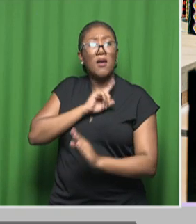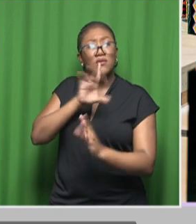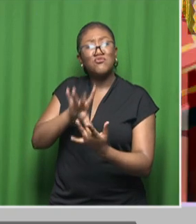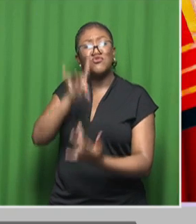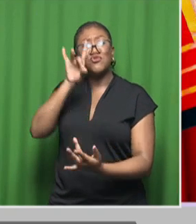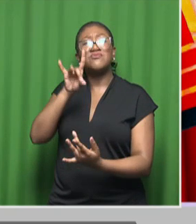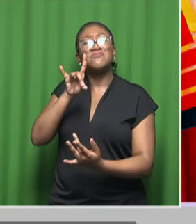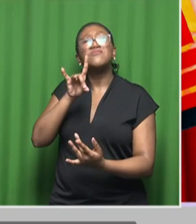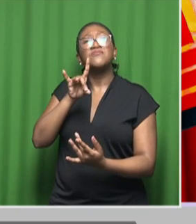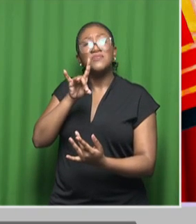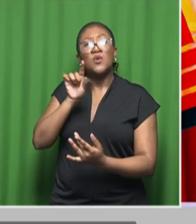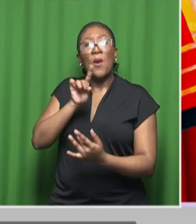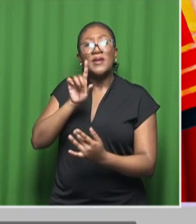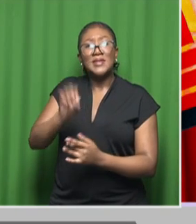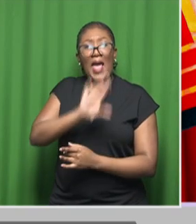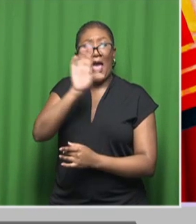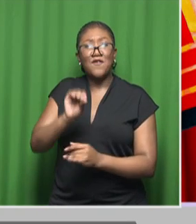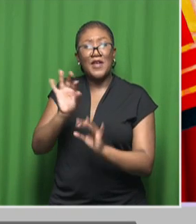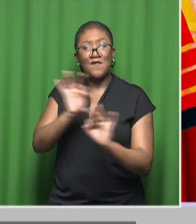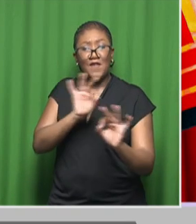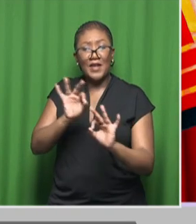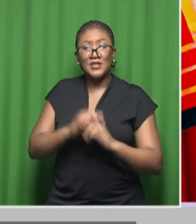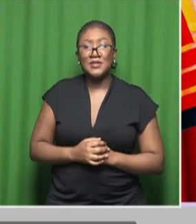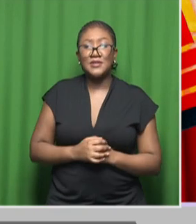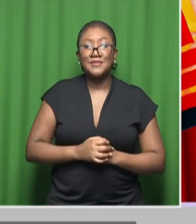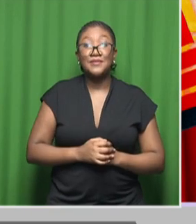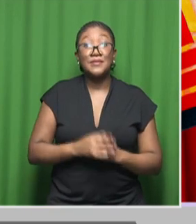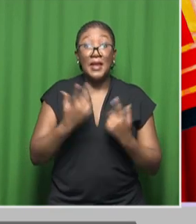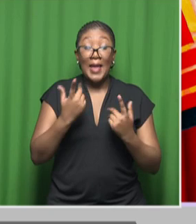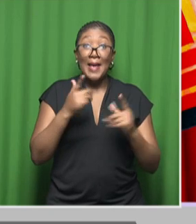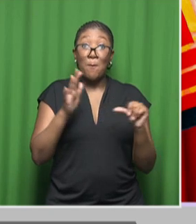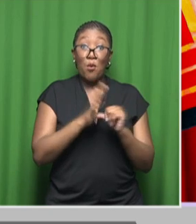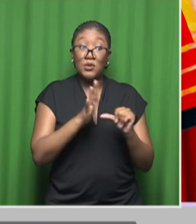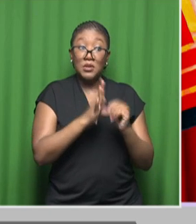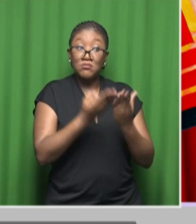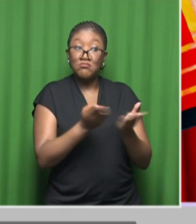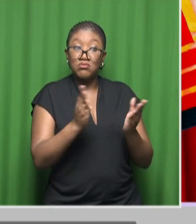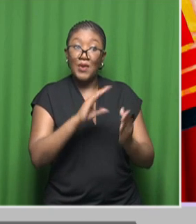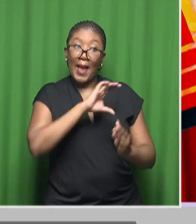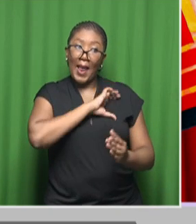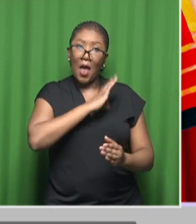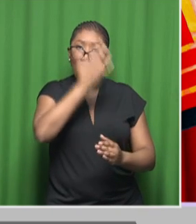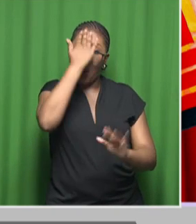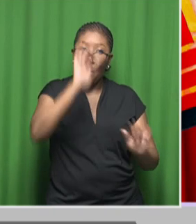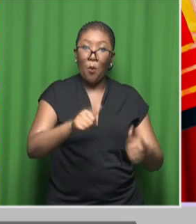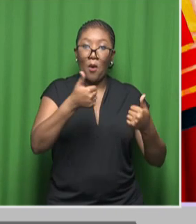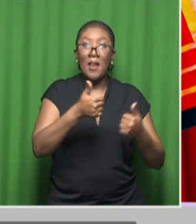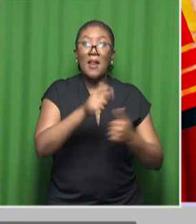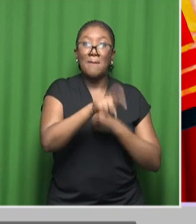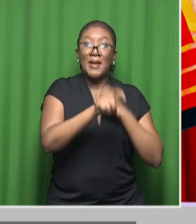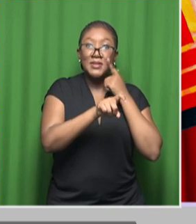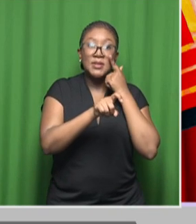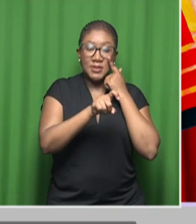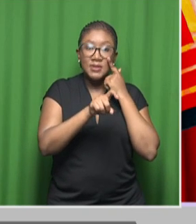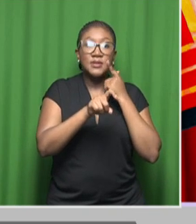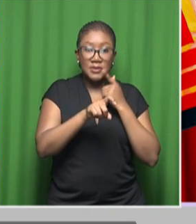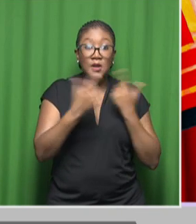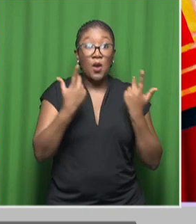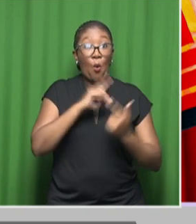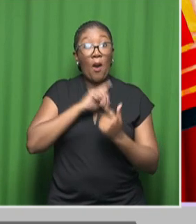I think knowing and catering to your target market is key, especially when you go into retail,